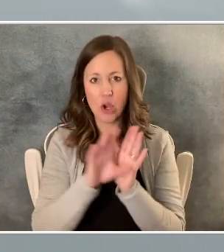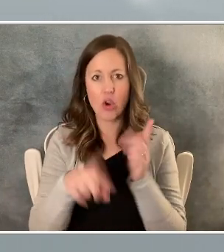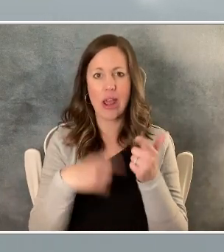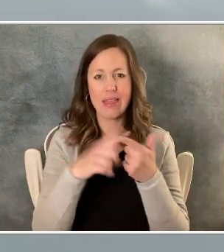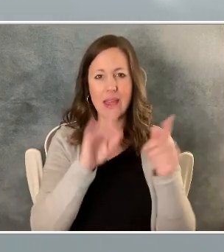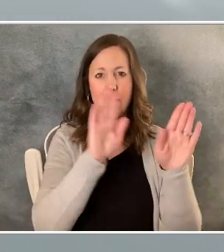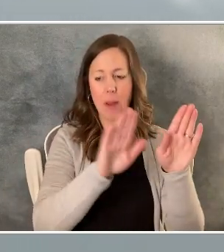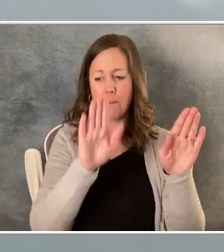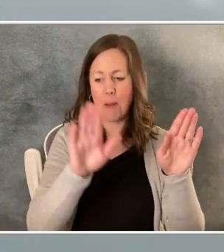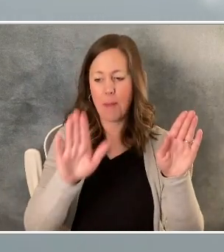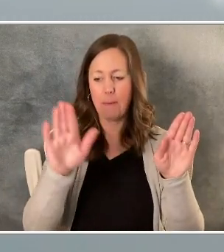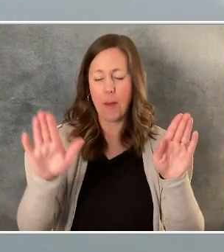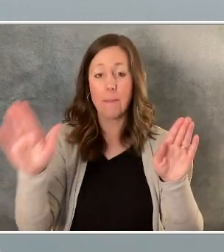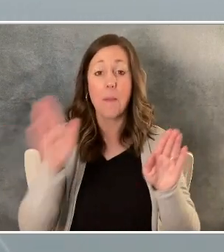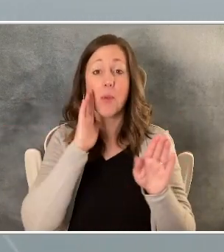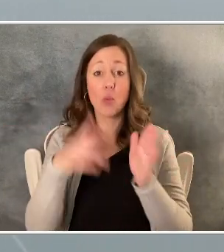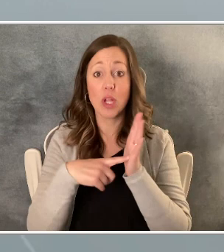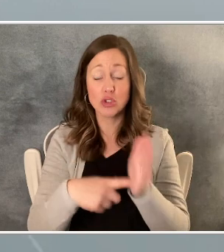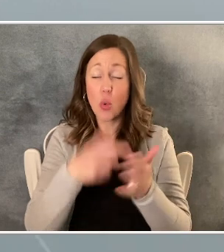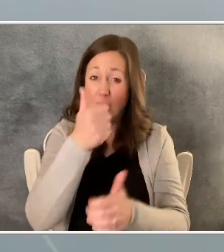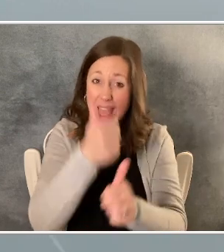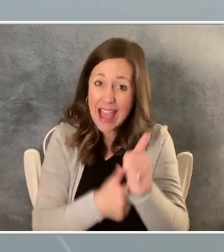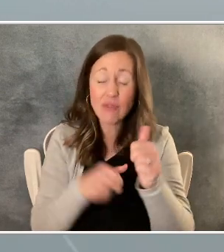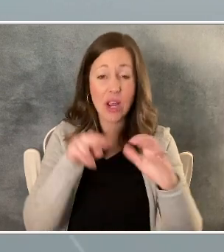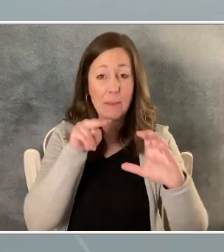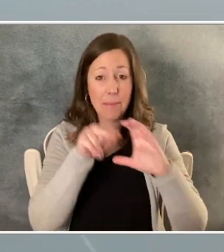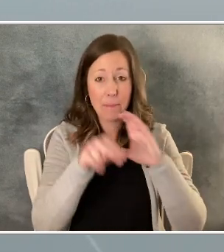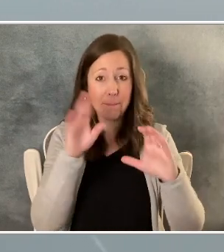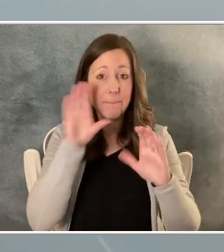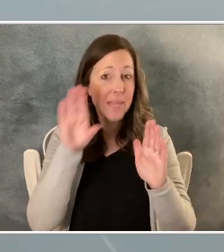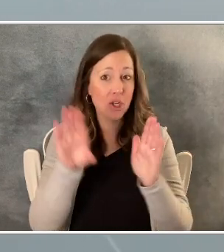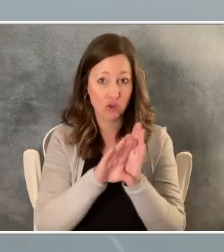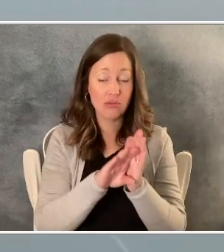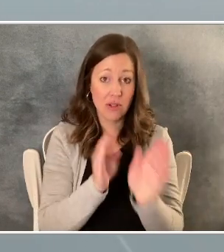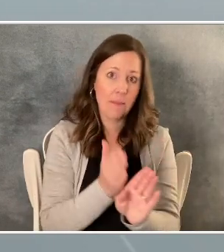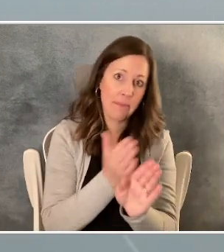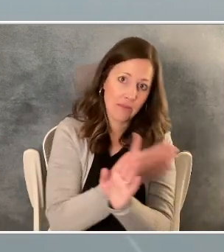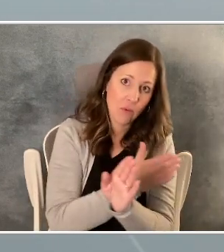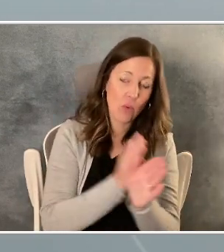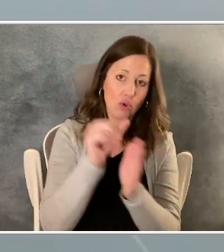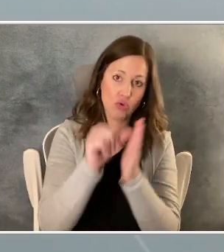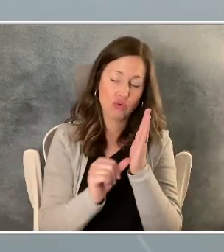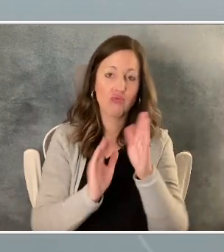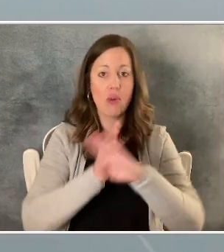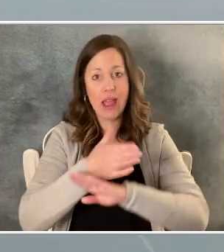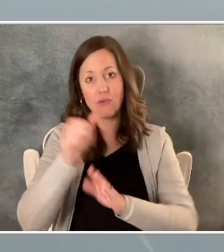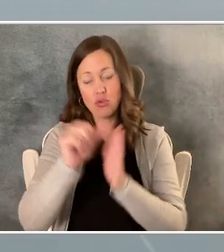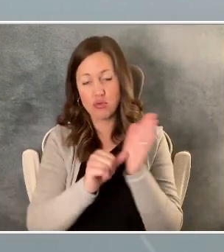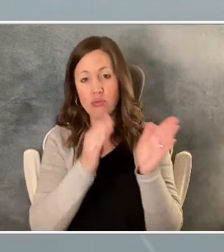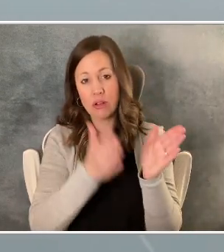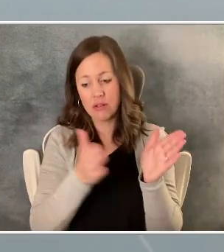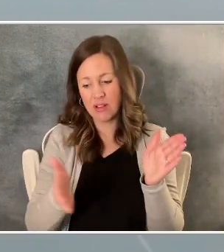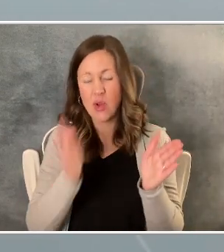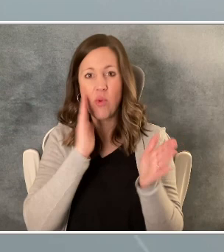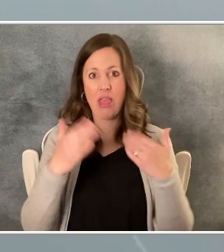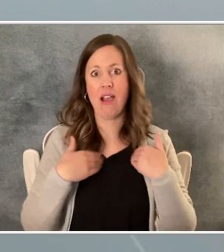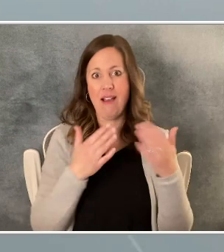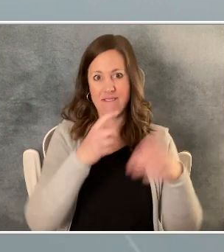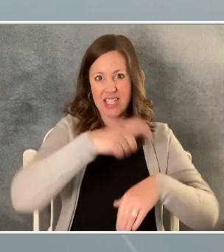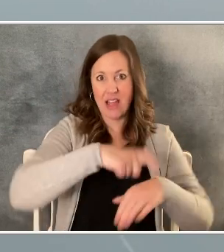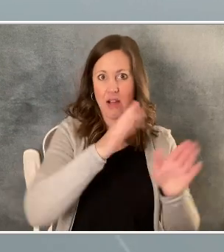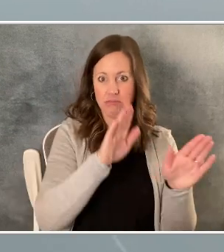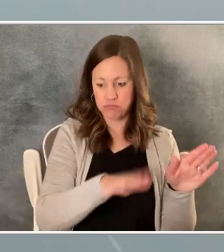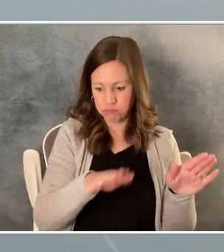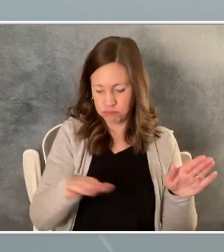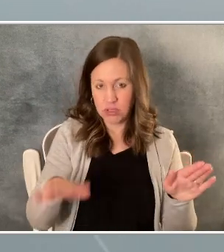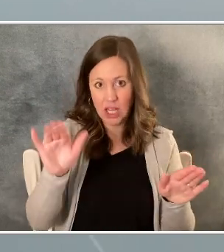Olivia, the pre-op, the post-op, any additional other imaging. We map out the tumor cavity, any area where the tumor is left behind,